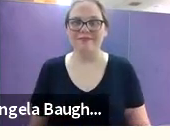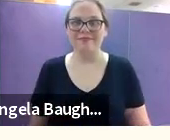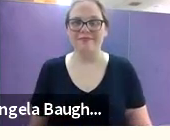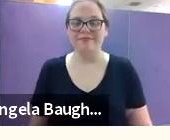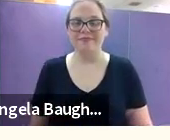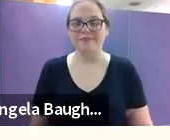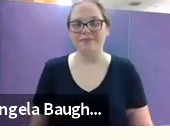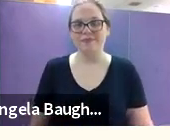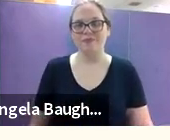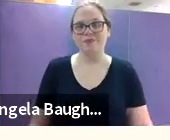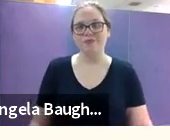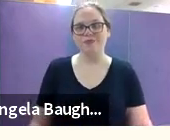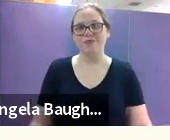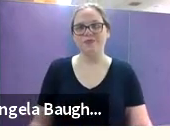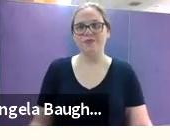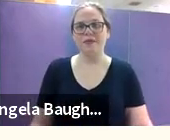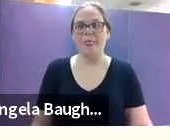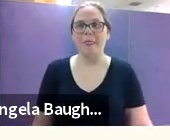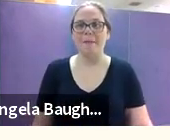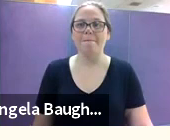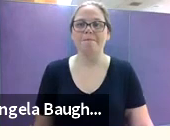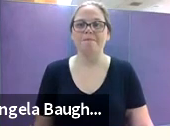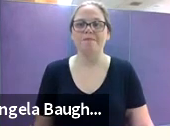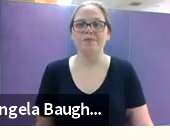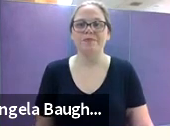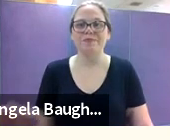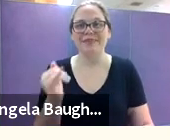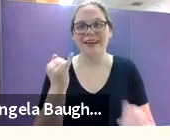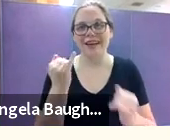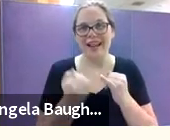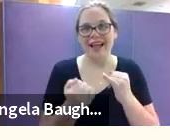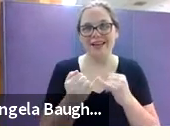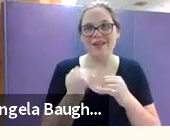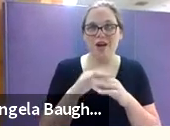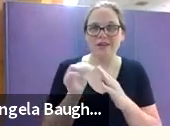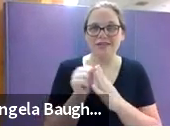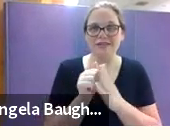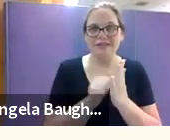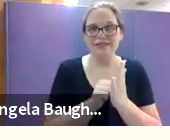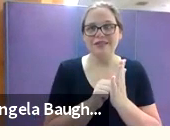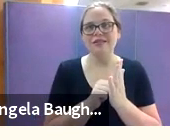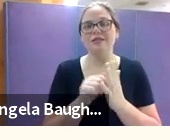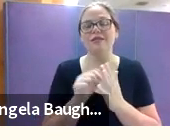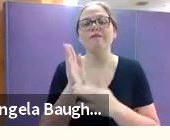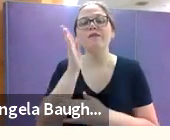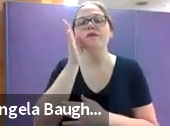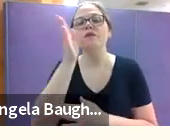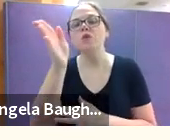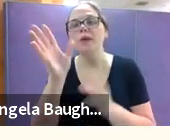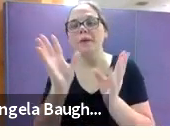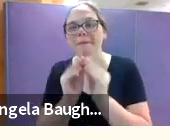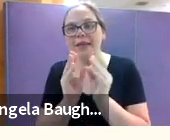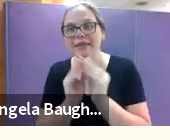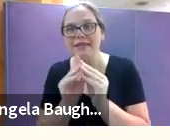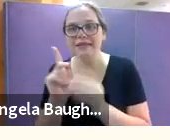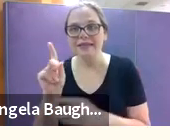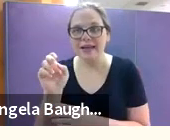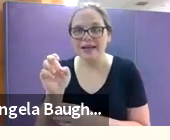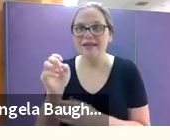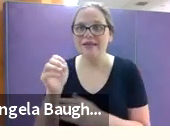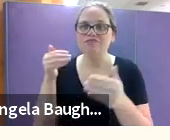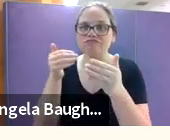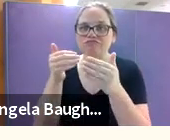All right, that brings us to the last item on the agenda, which is future meeting dates, upcoming agenda items and other